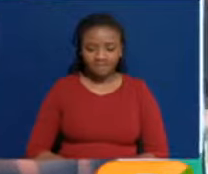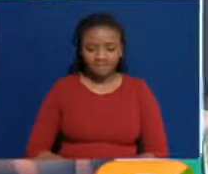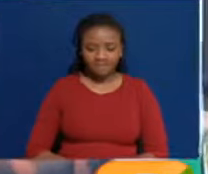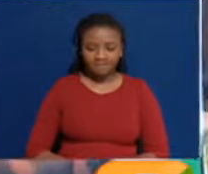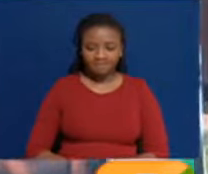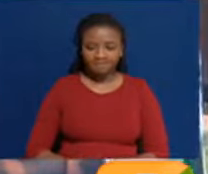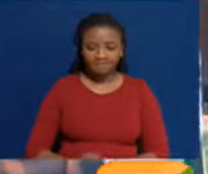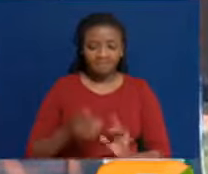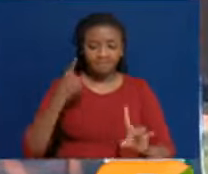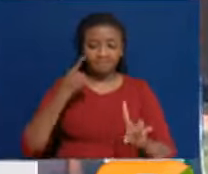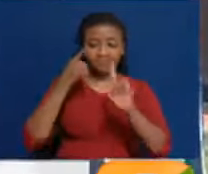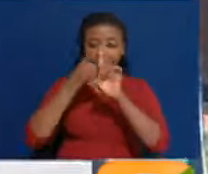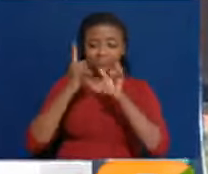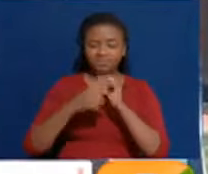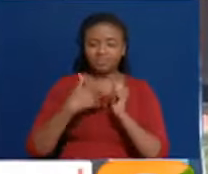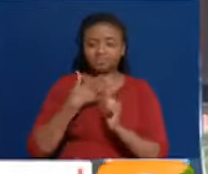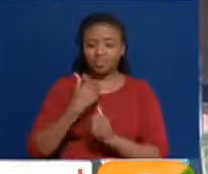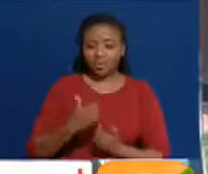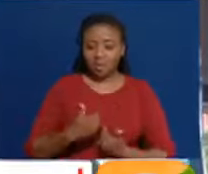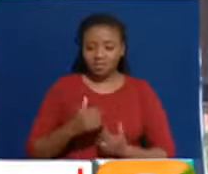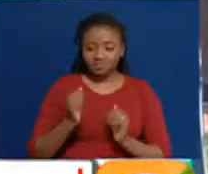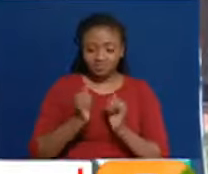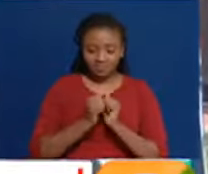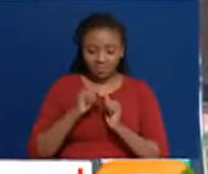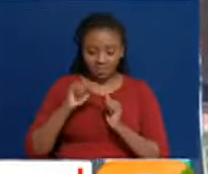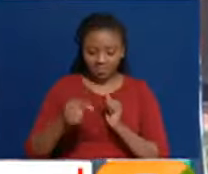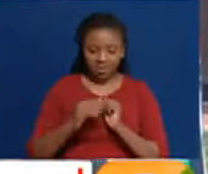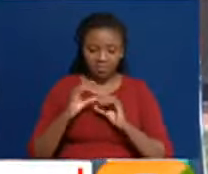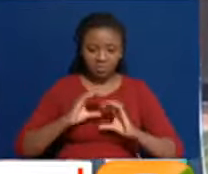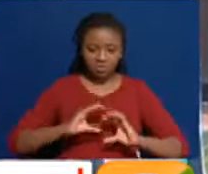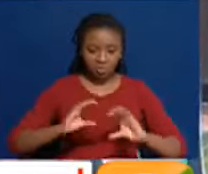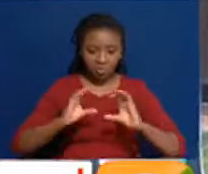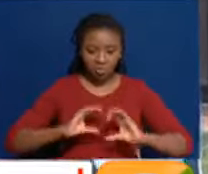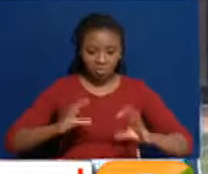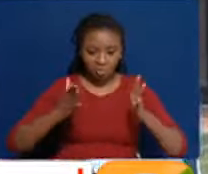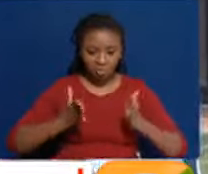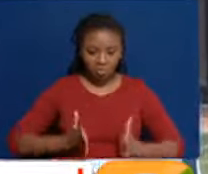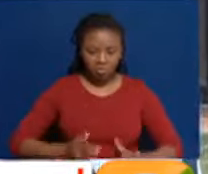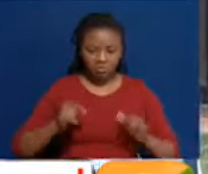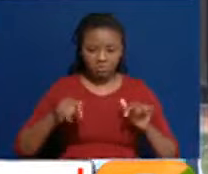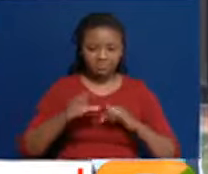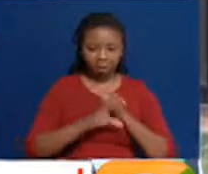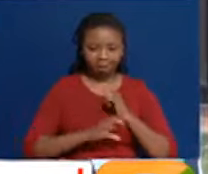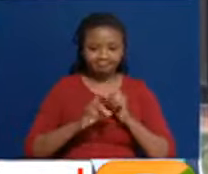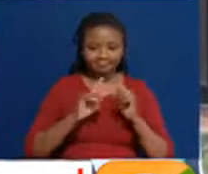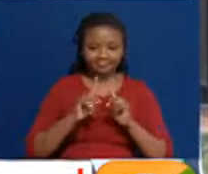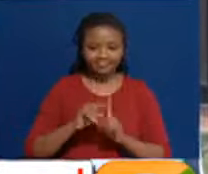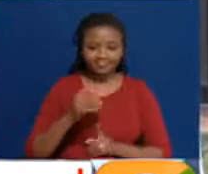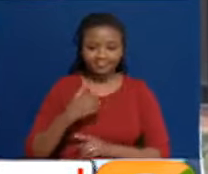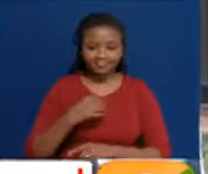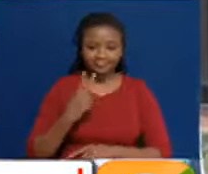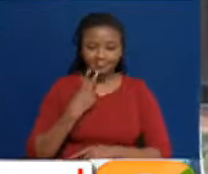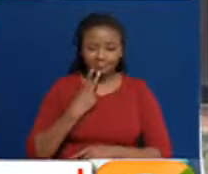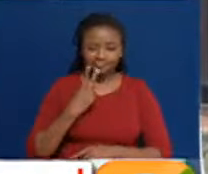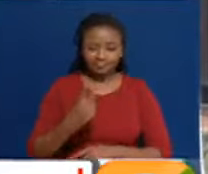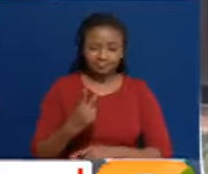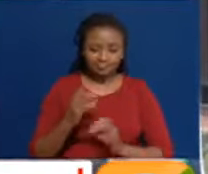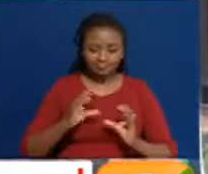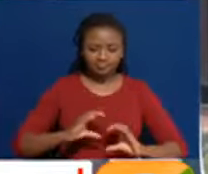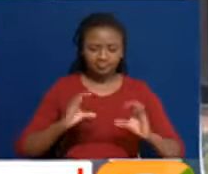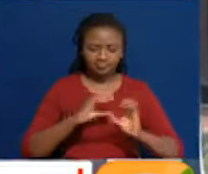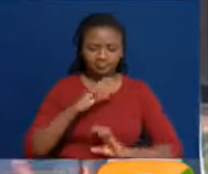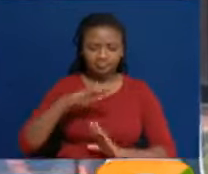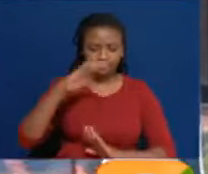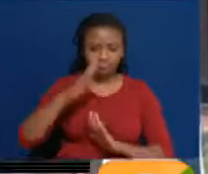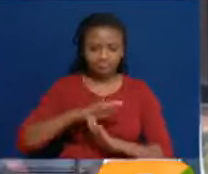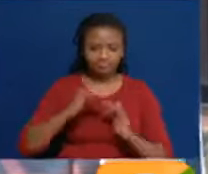We want to make sure that we have 10,000 coaches in the country, and we want to make sure that we have at least 200 coaches at the highest level so